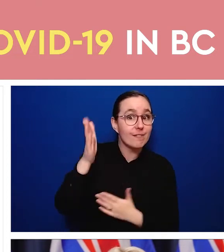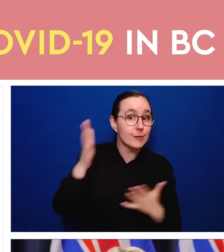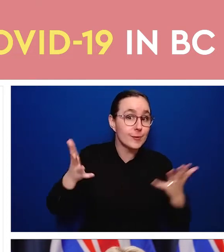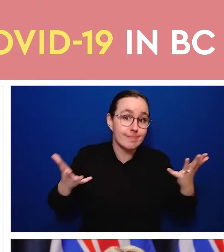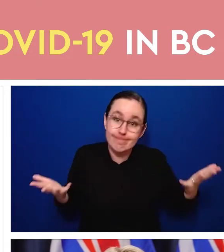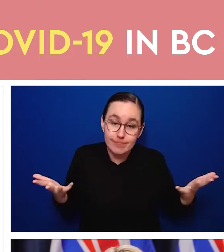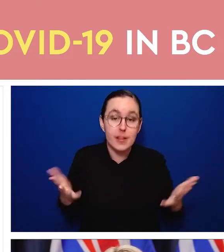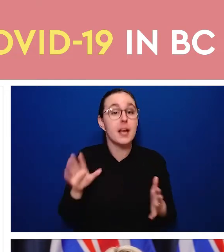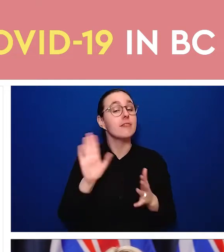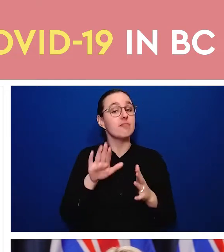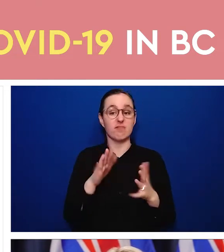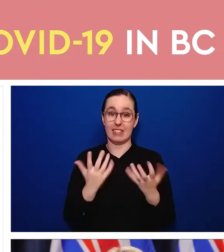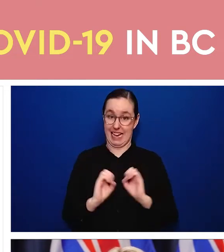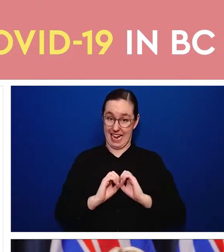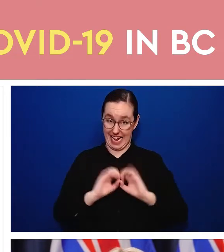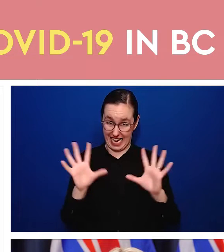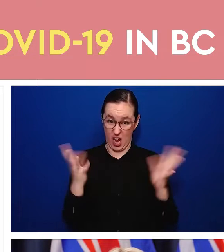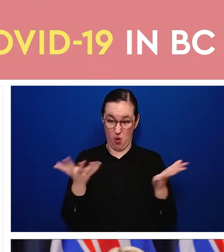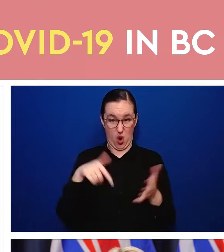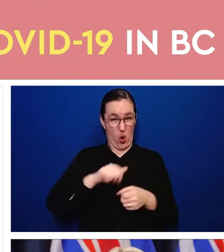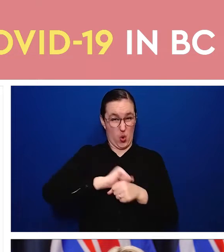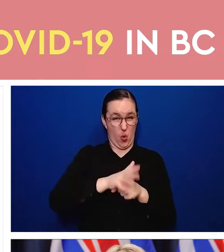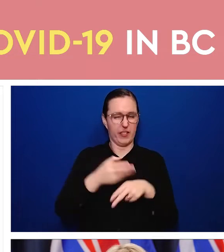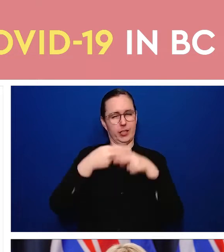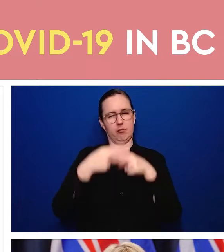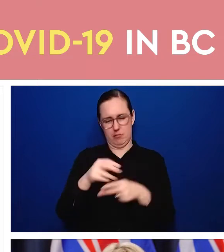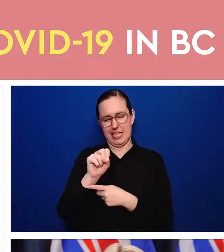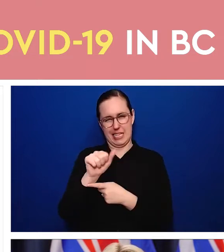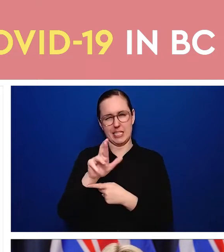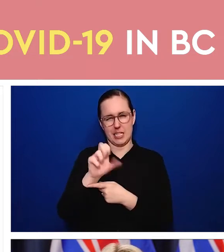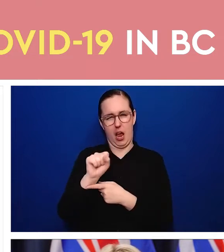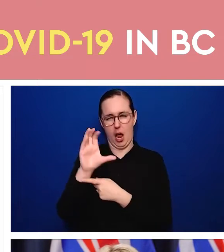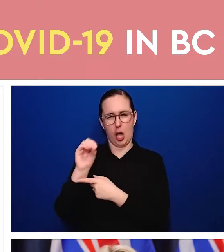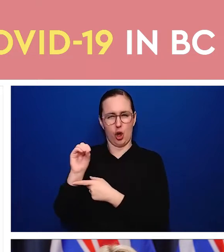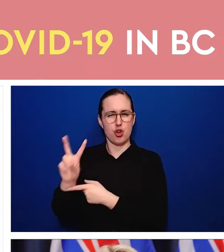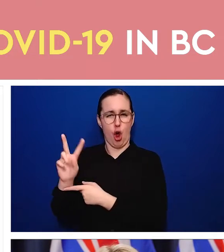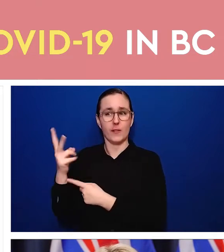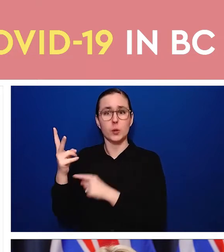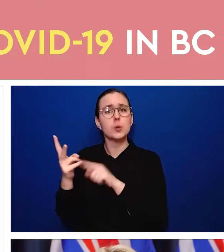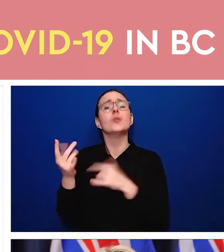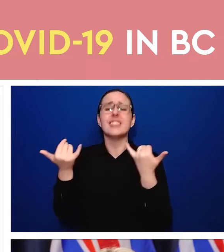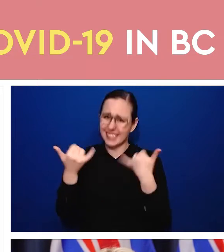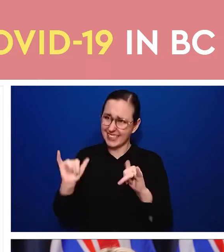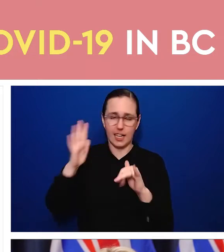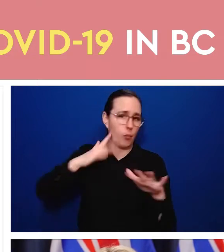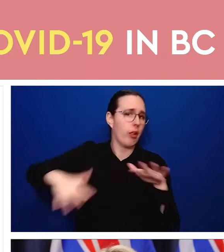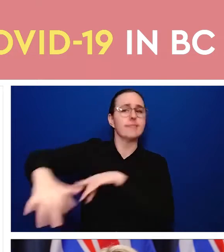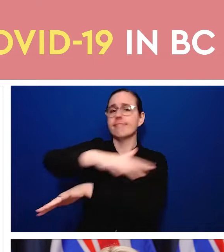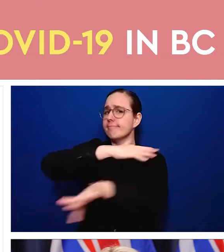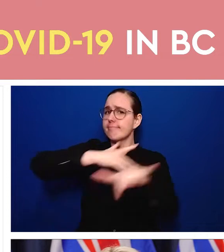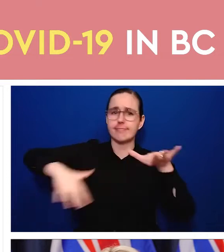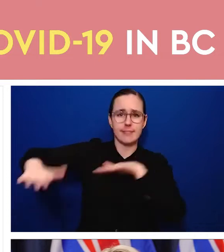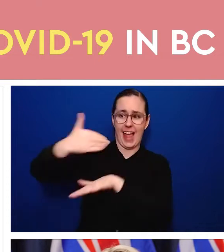will be circulating in our communities for time to come. And it means that we have to add it as another virus that we need to pay attention to